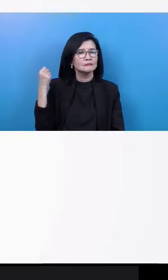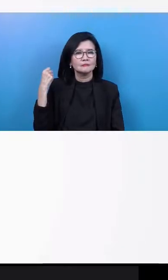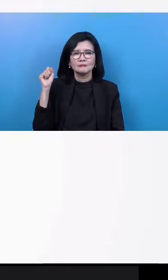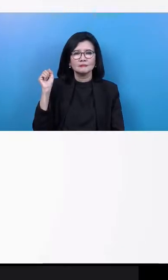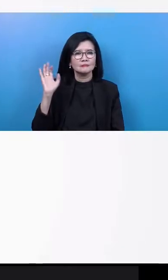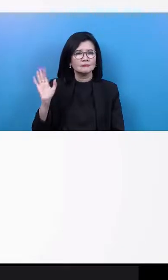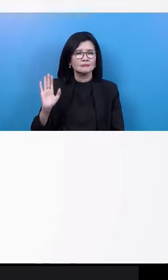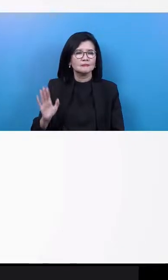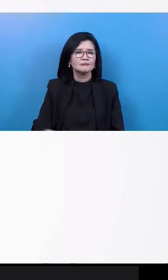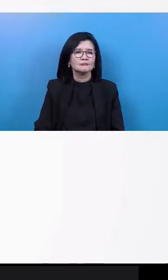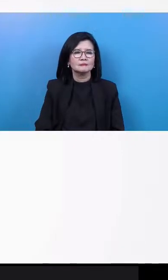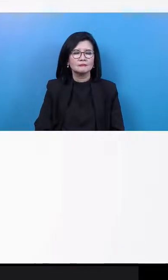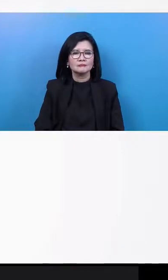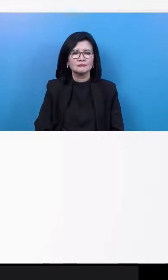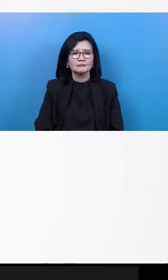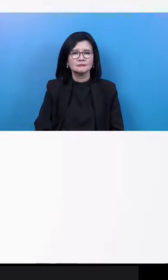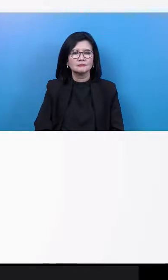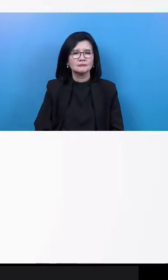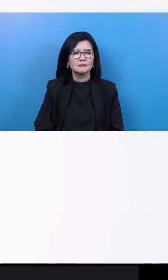I'm